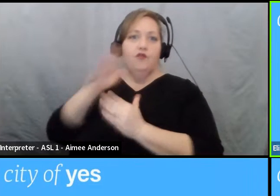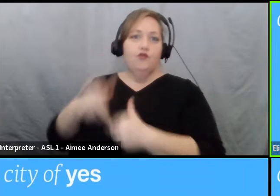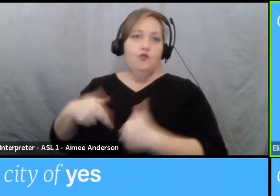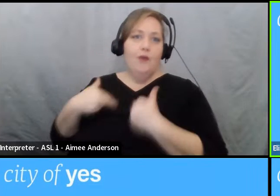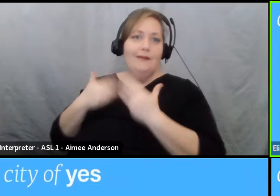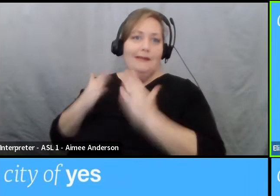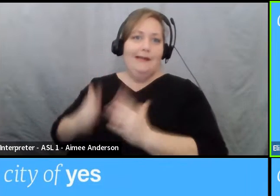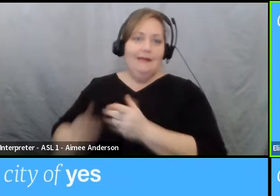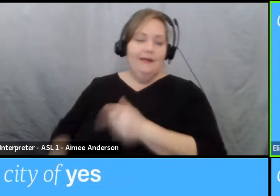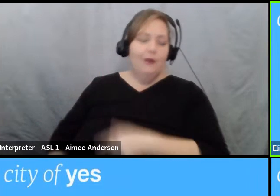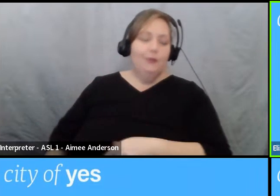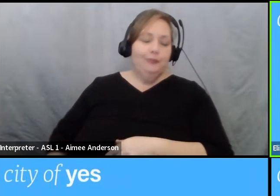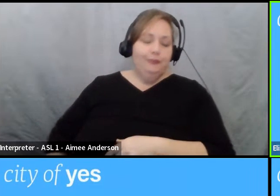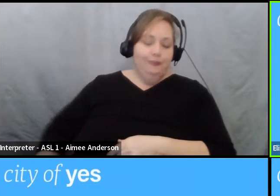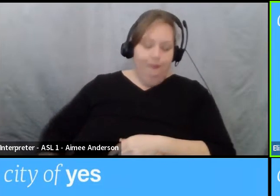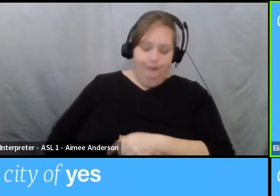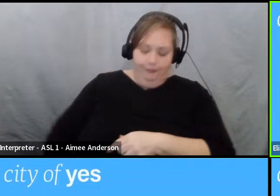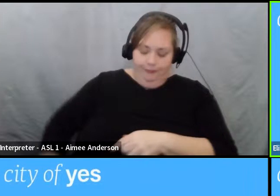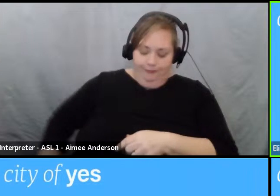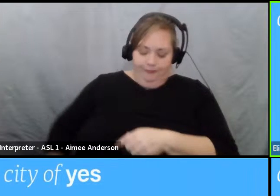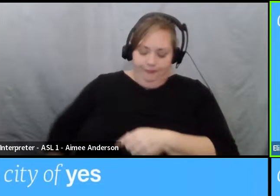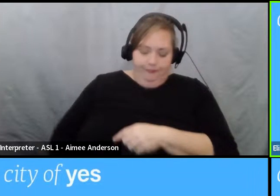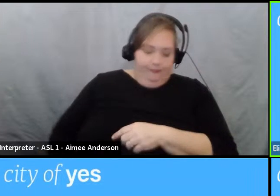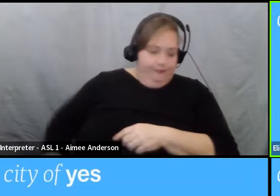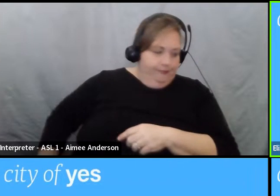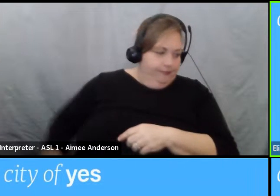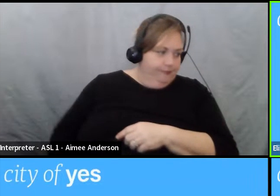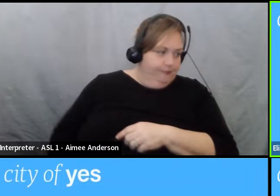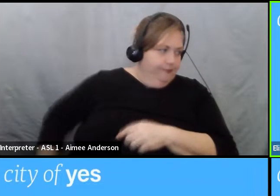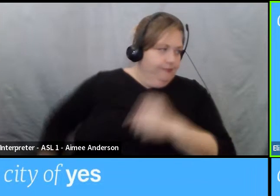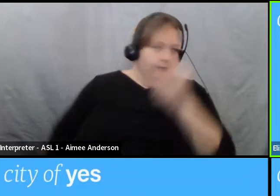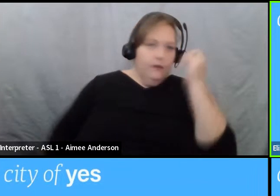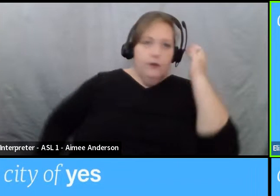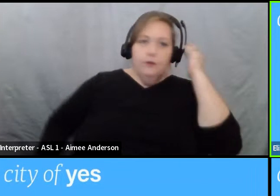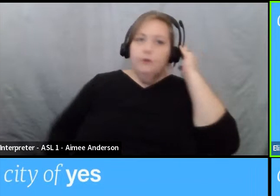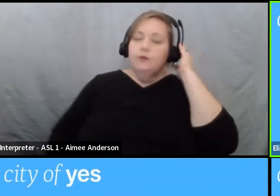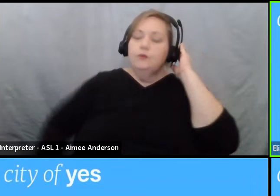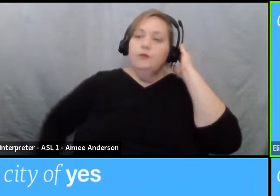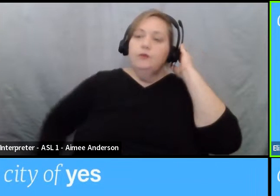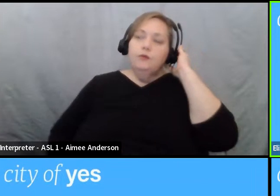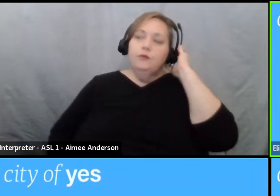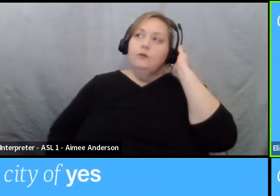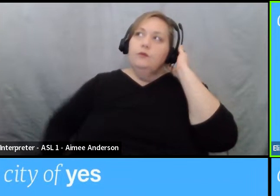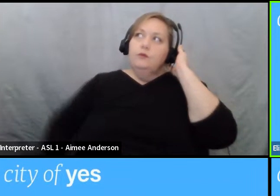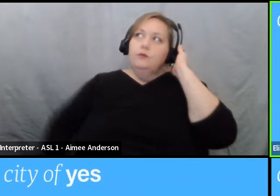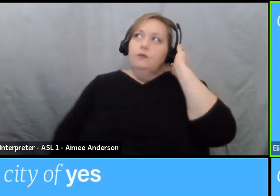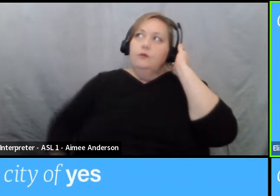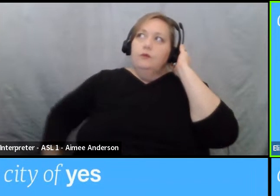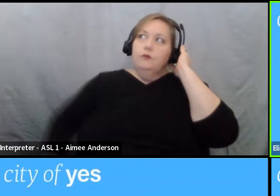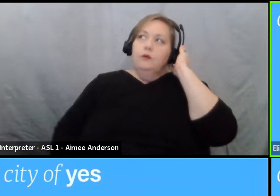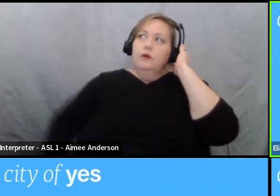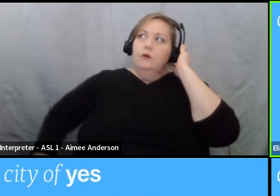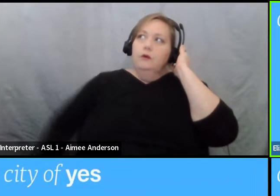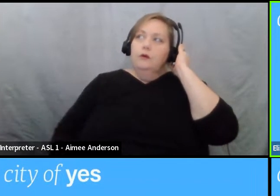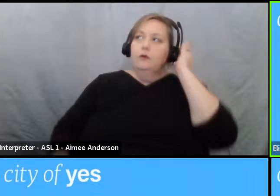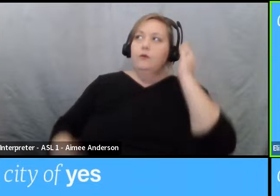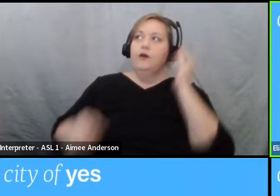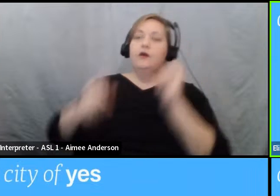Great. All right, we're going to switch back over to the hands. Dolores Orr, you're next.